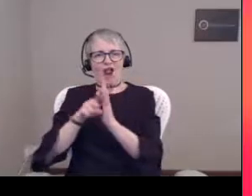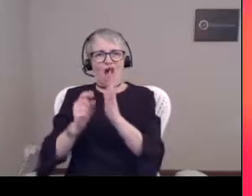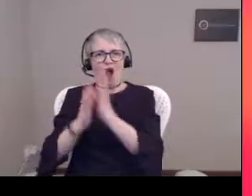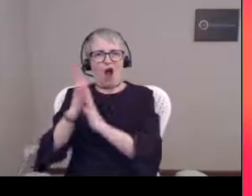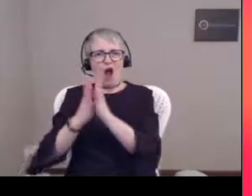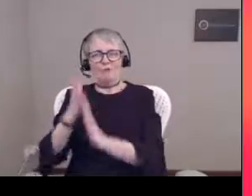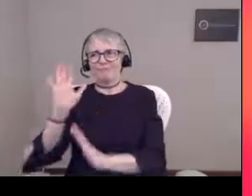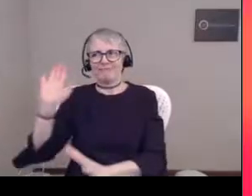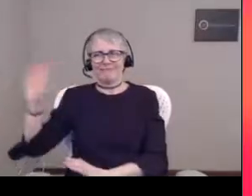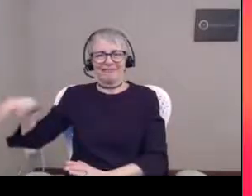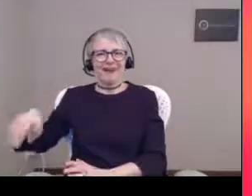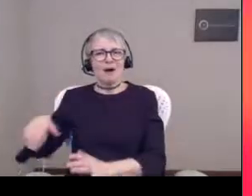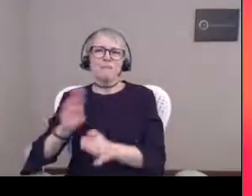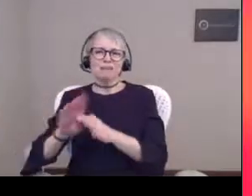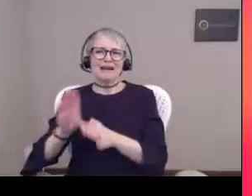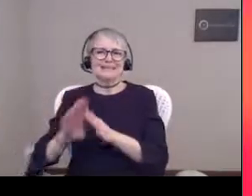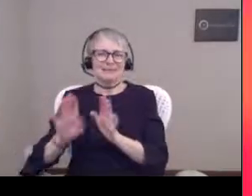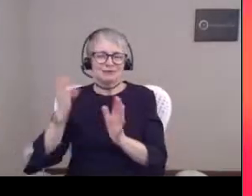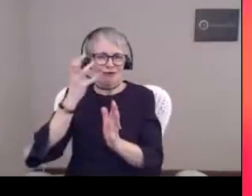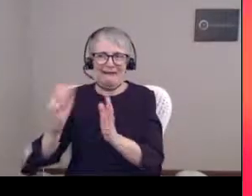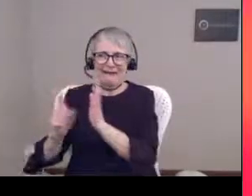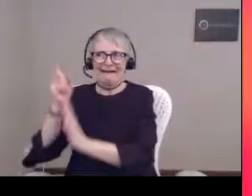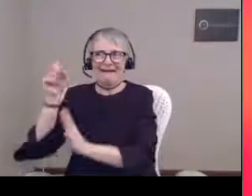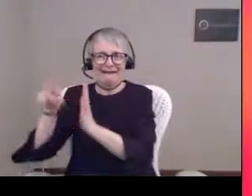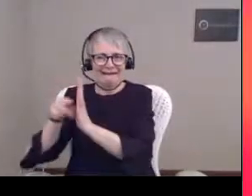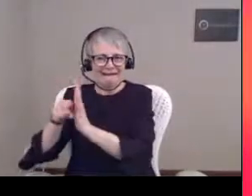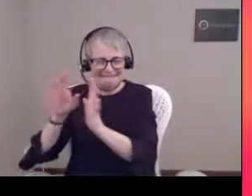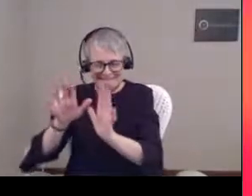practice. We'll try and ignore it.